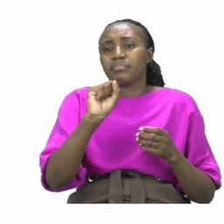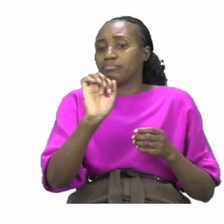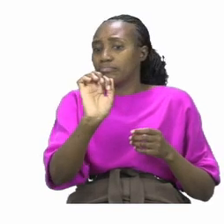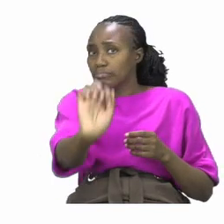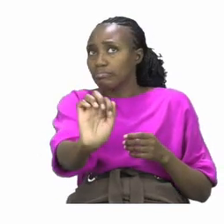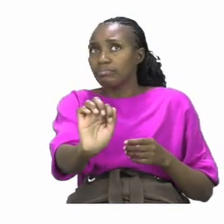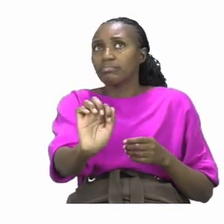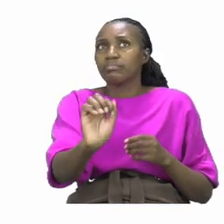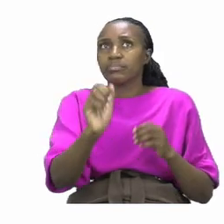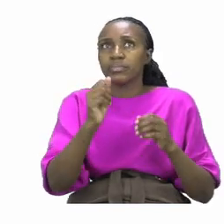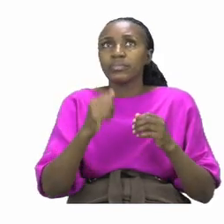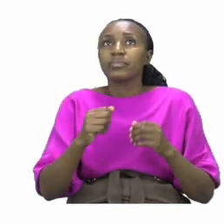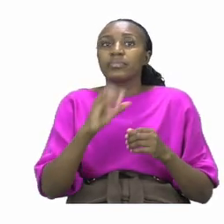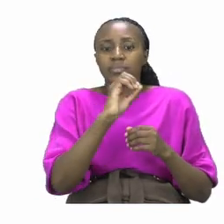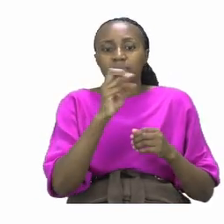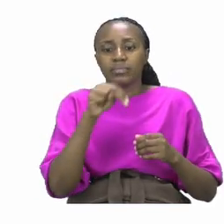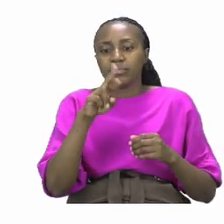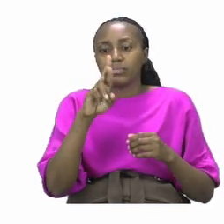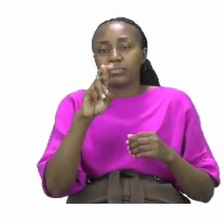our,